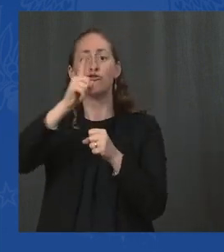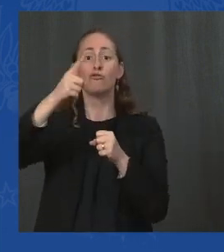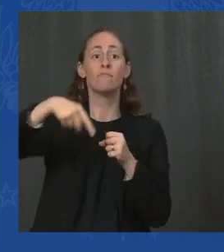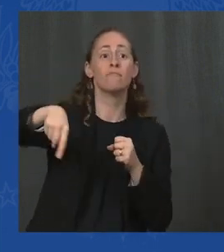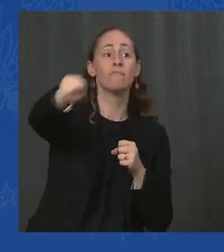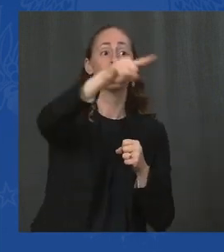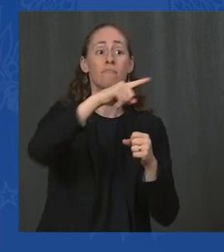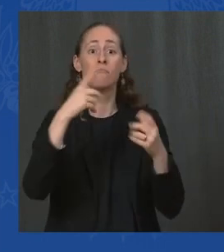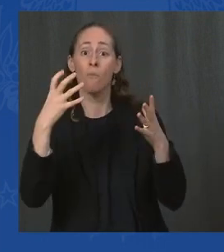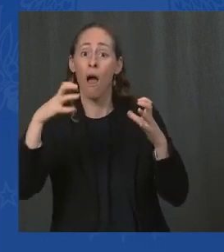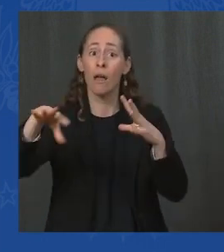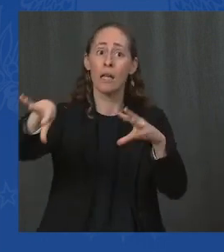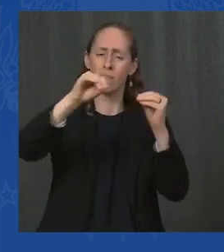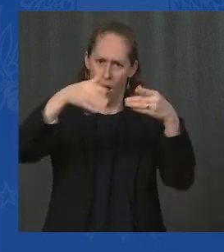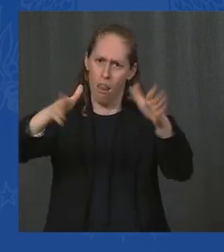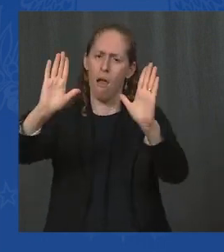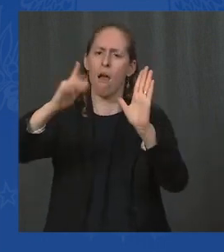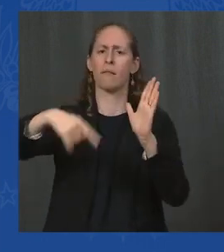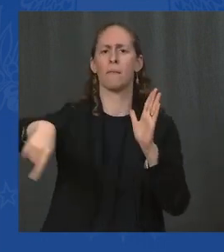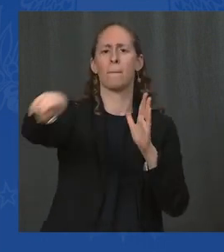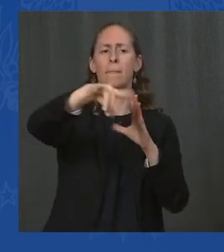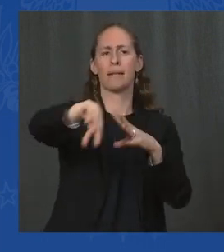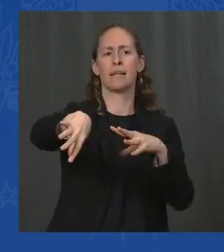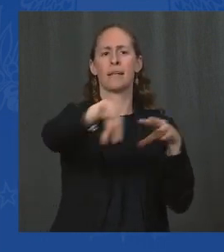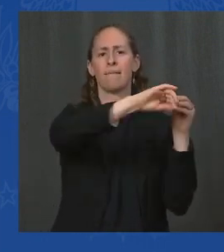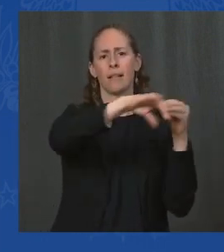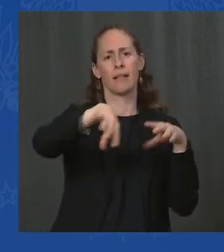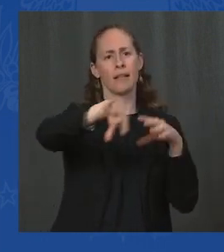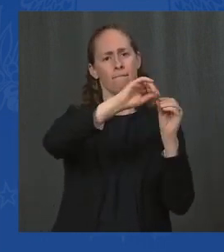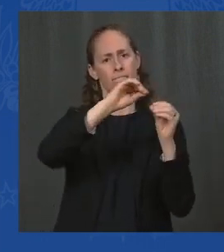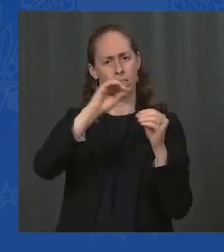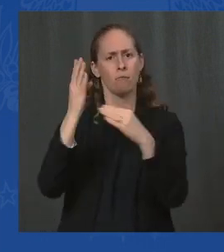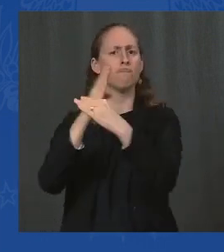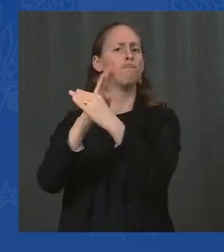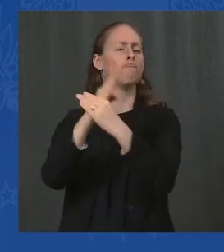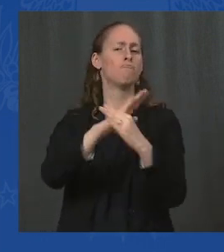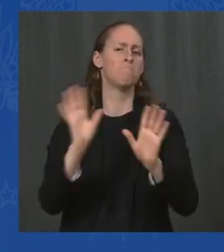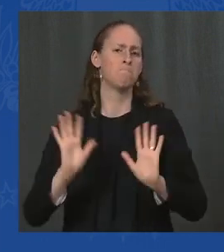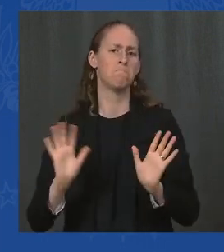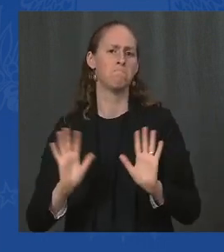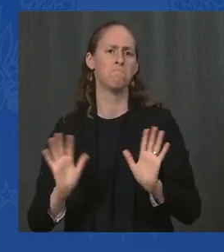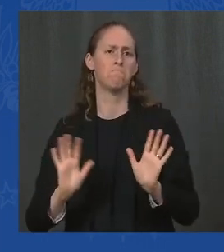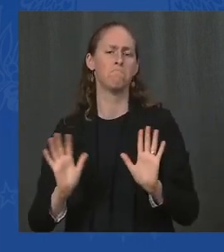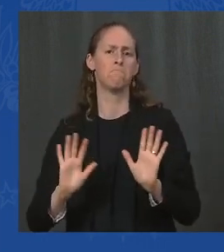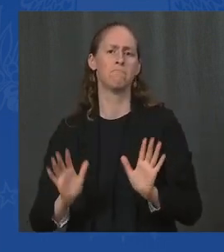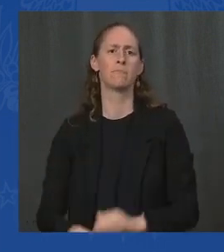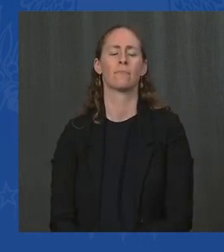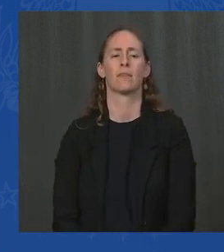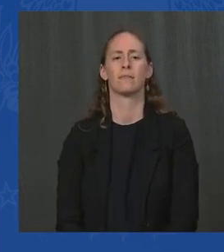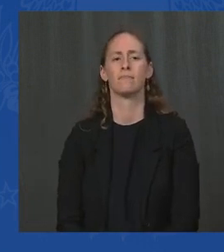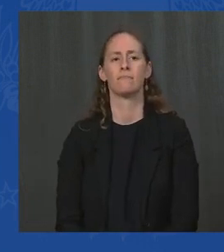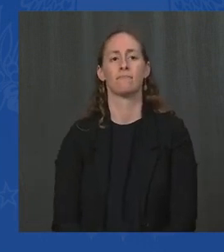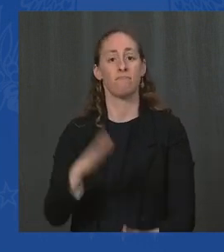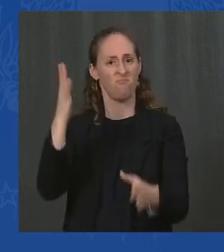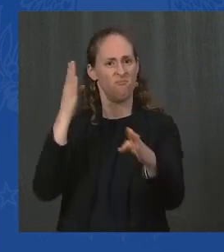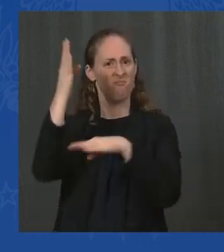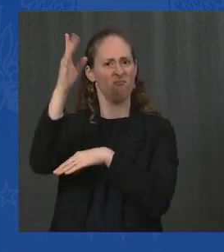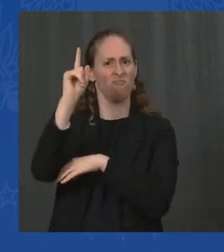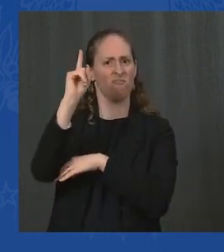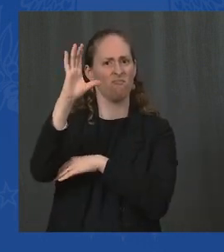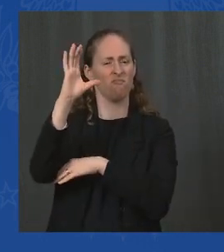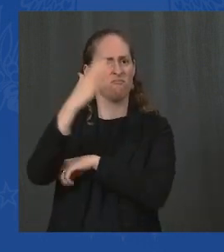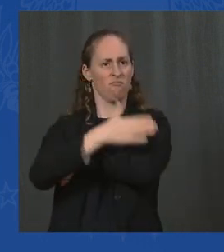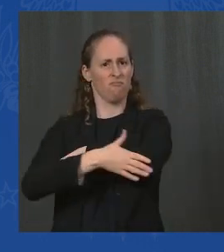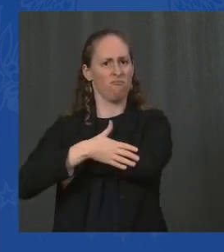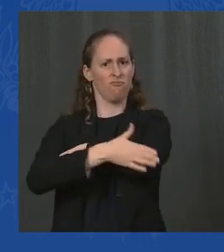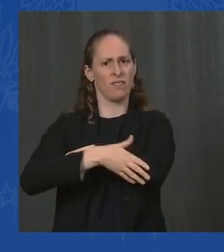leave. And together, we are joined by over 100 countries that are determined to make sure the